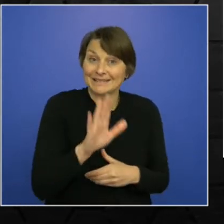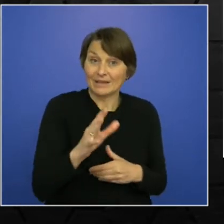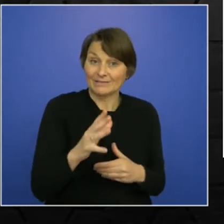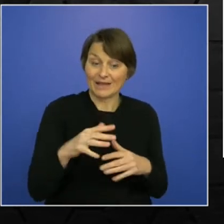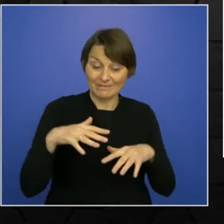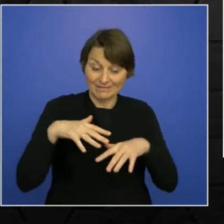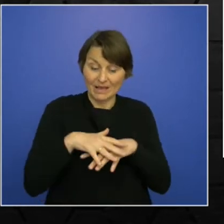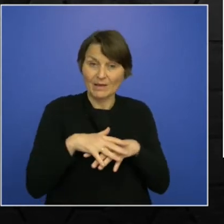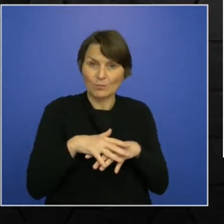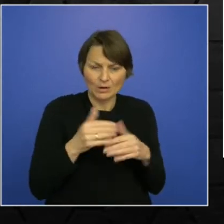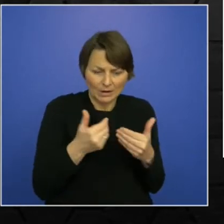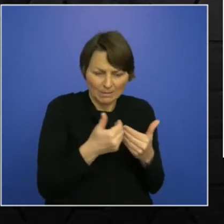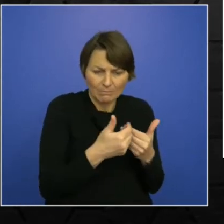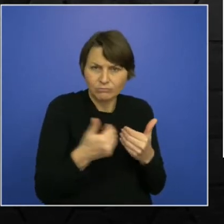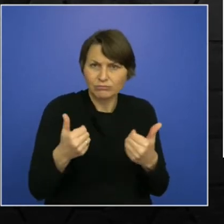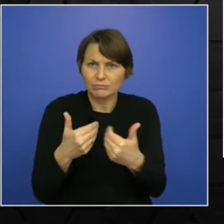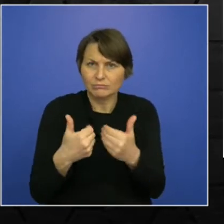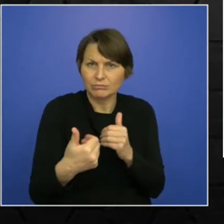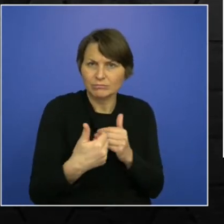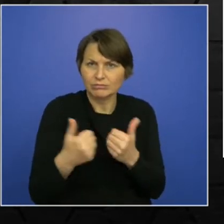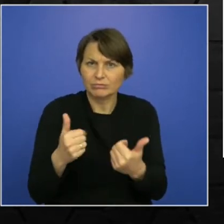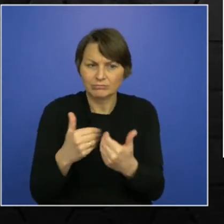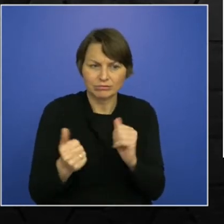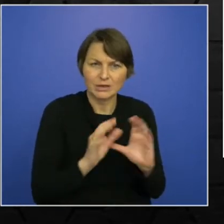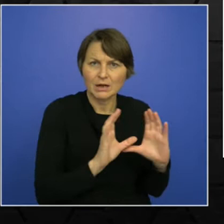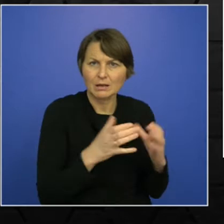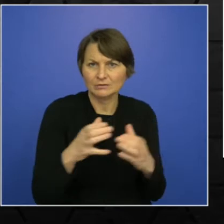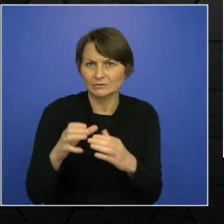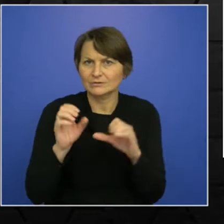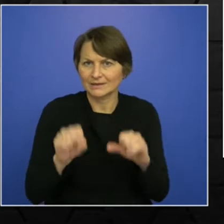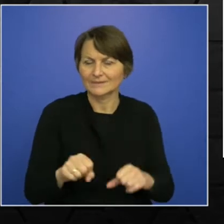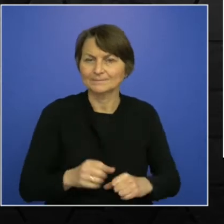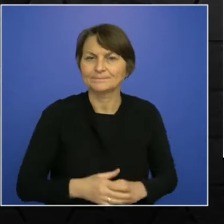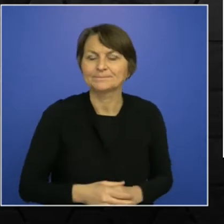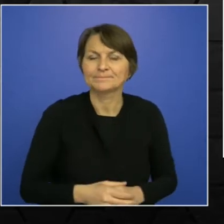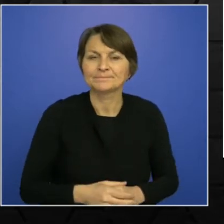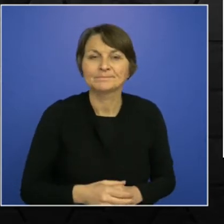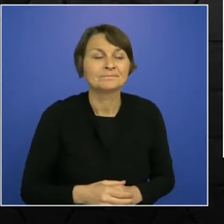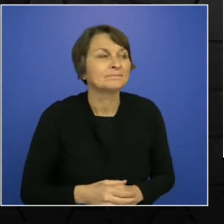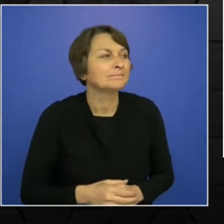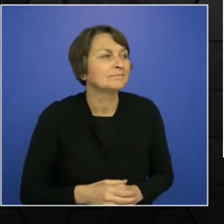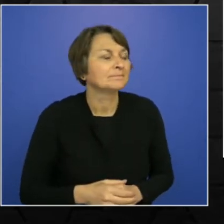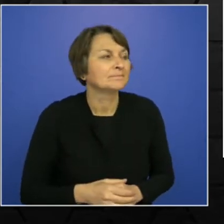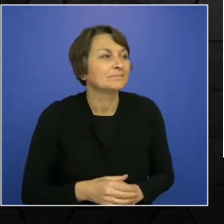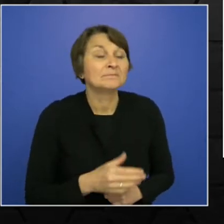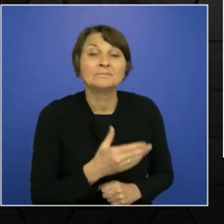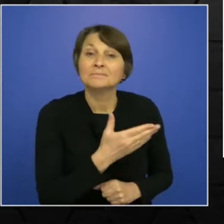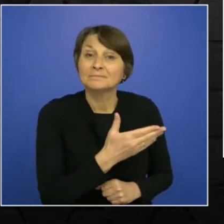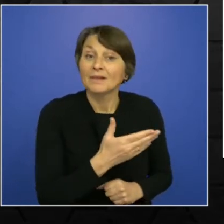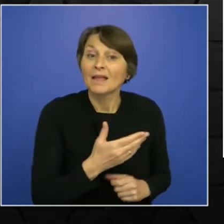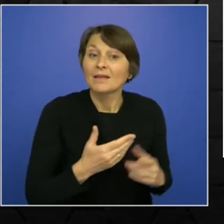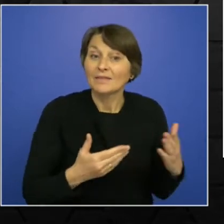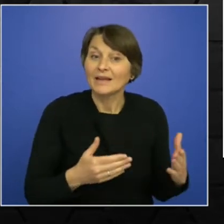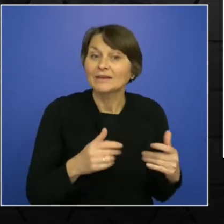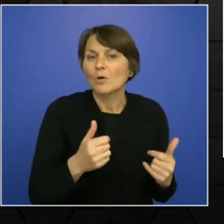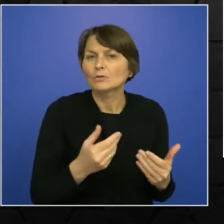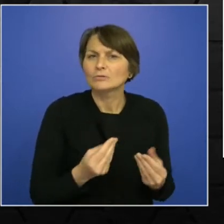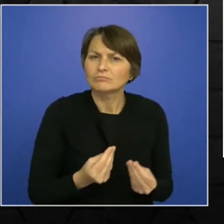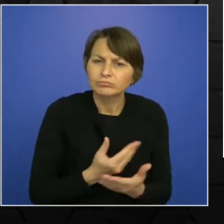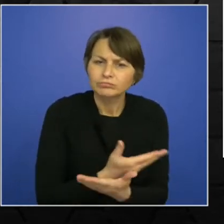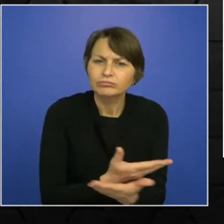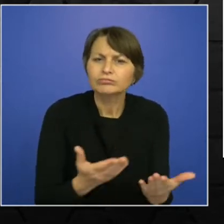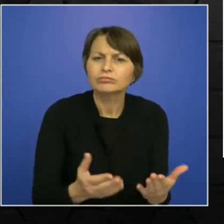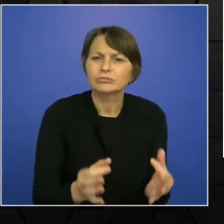very easily. Okay, so this is what it also provides easily for us to